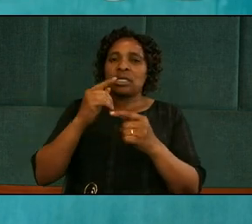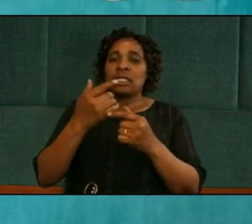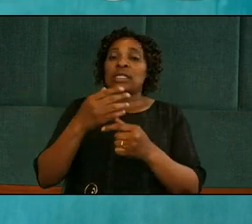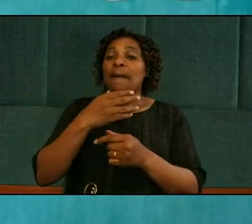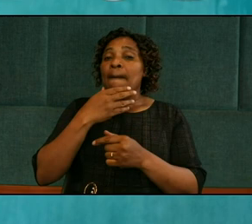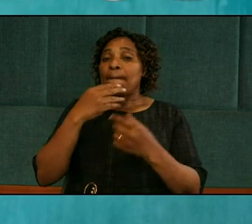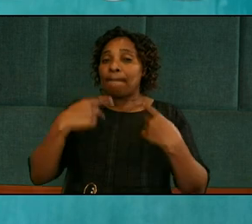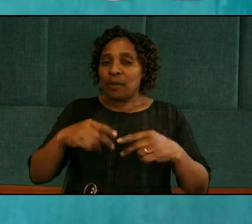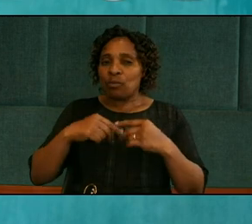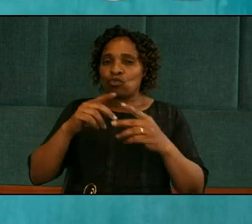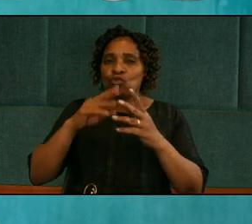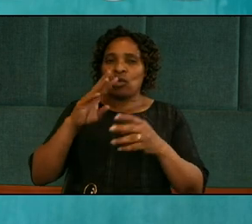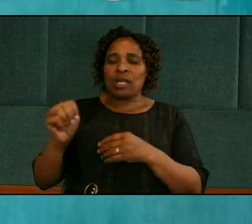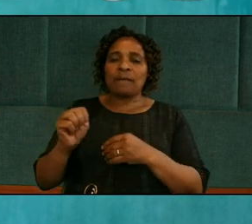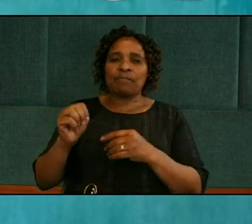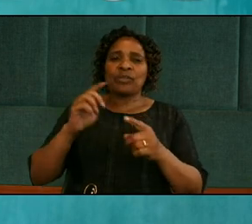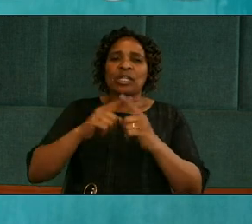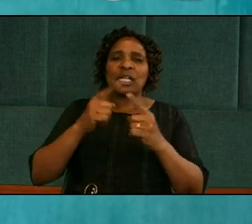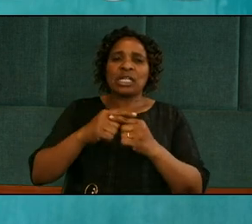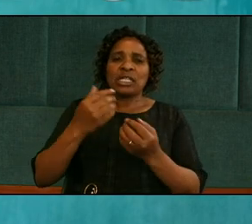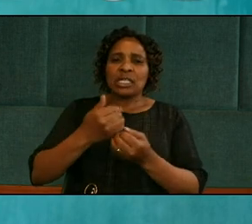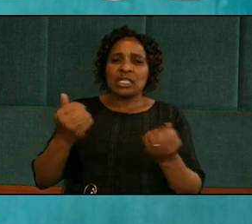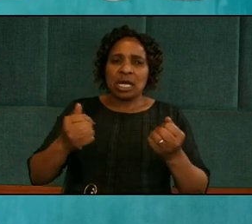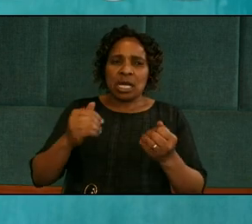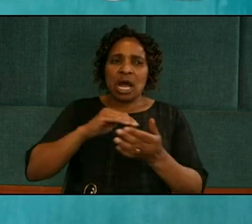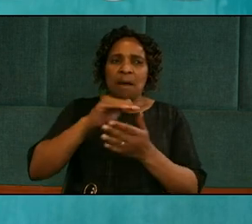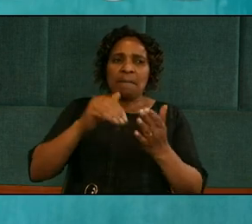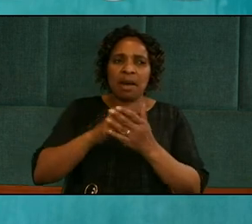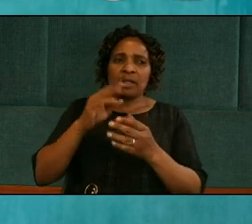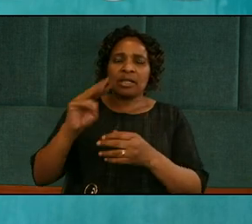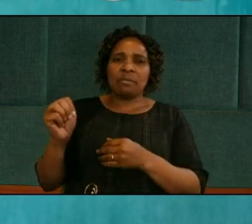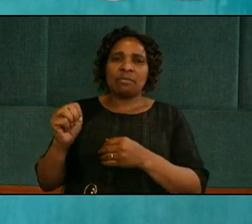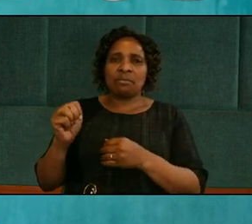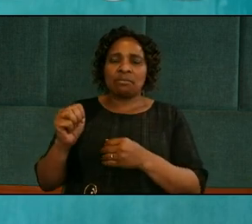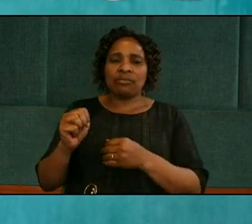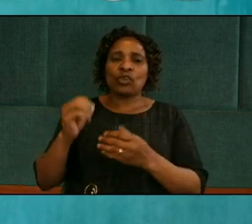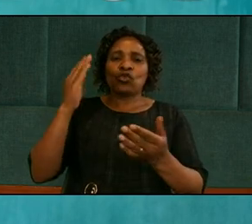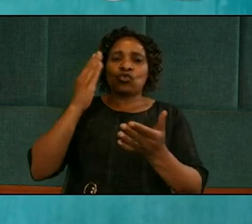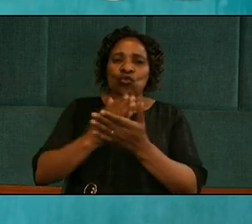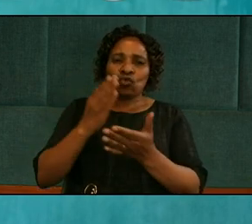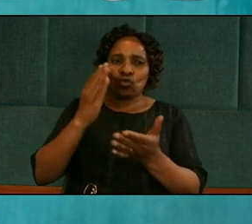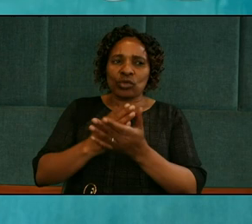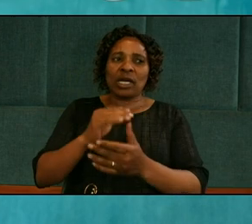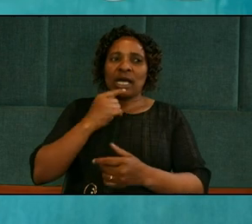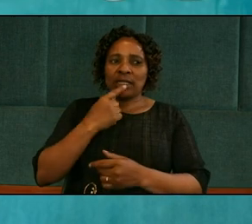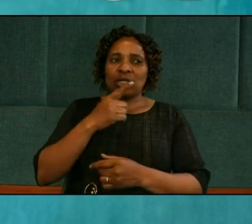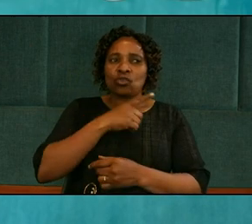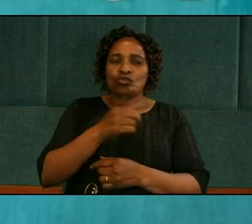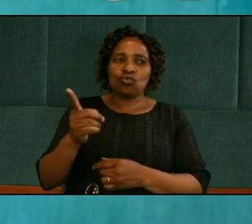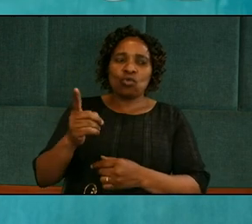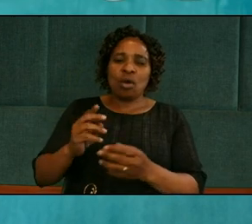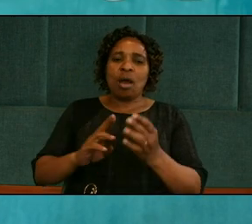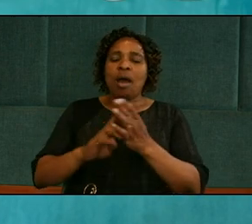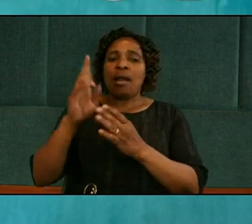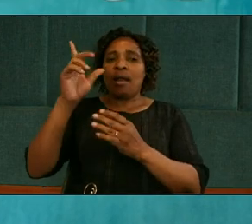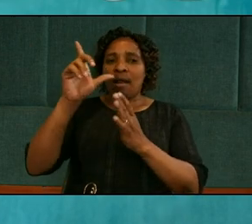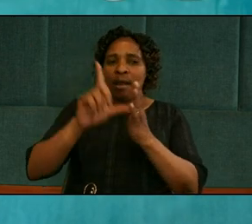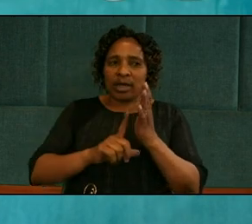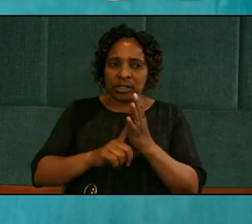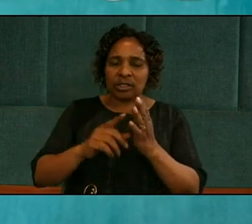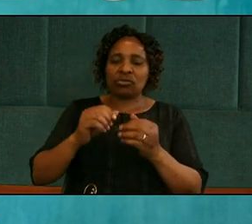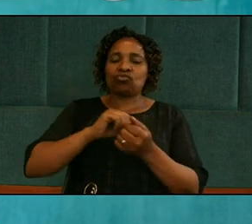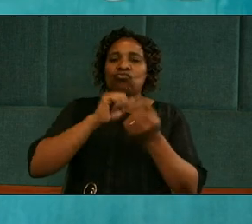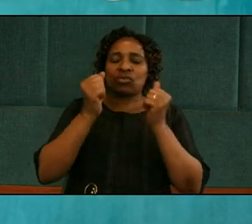and placed the child among them. And he said, "Truly I tell you, unless you change